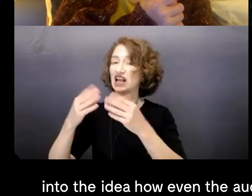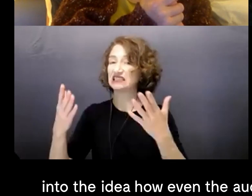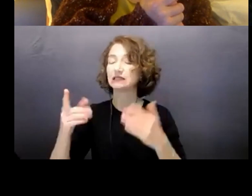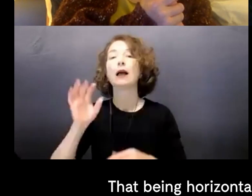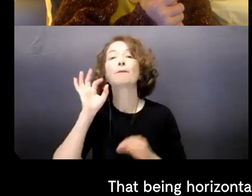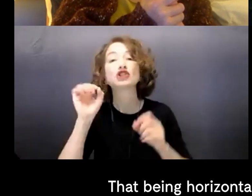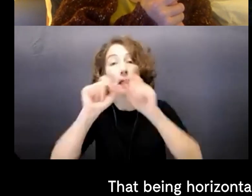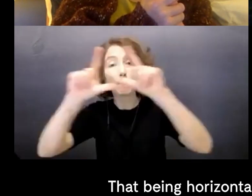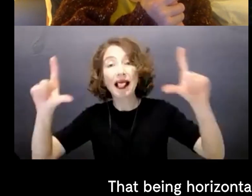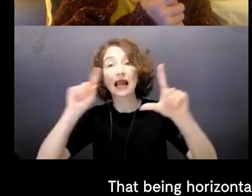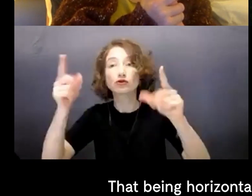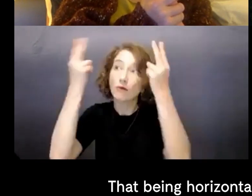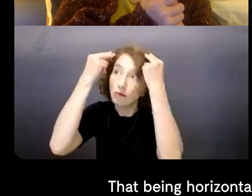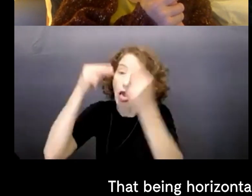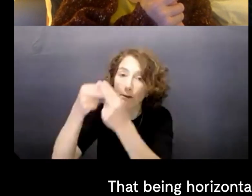like.